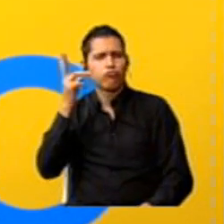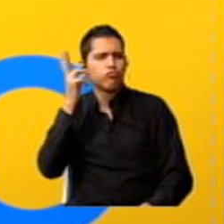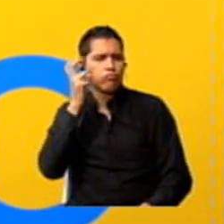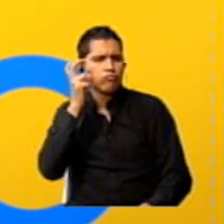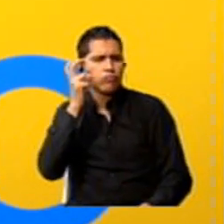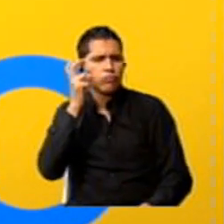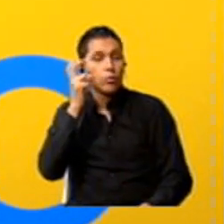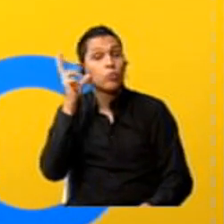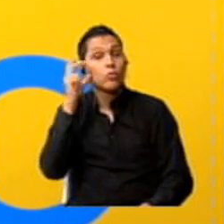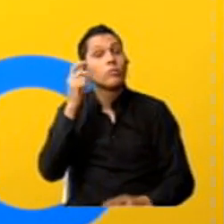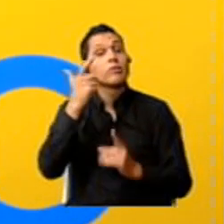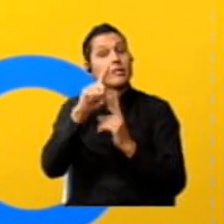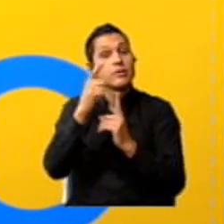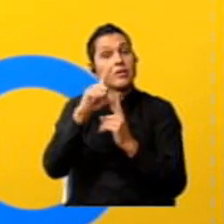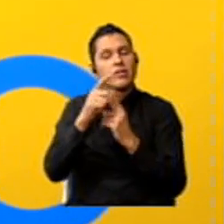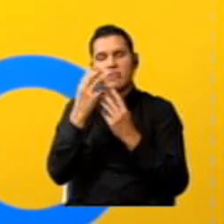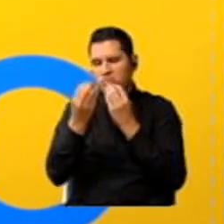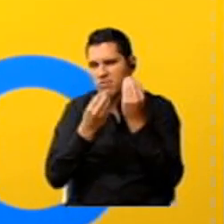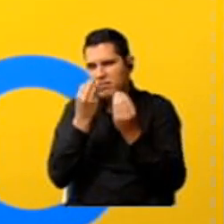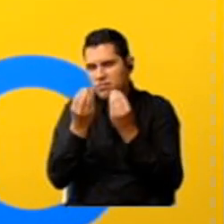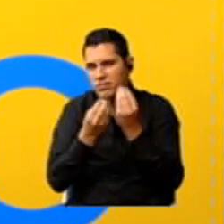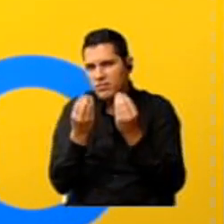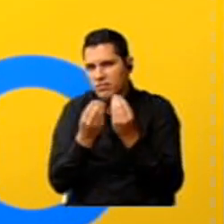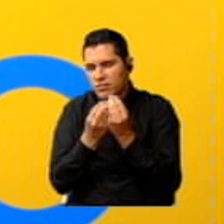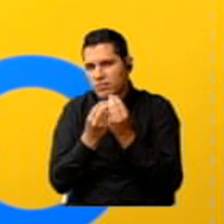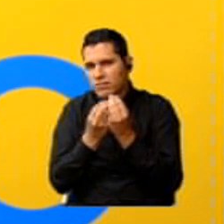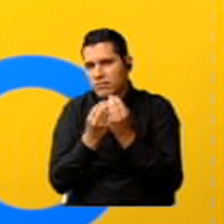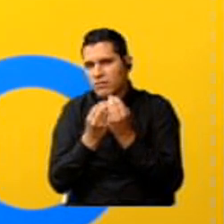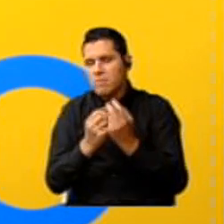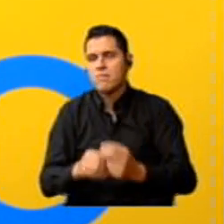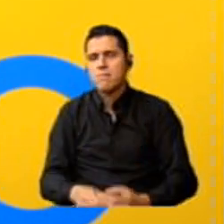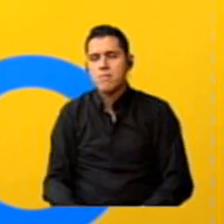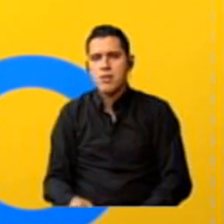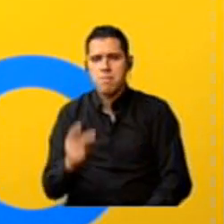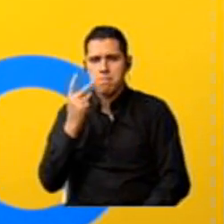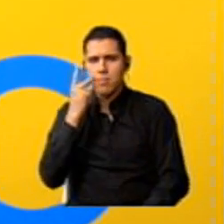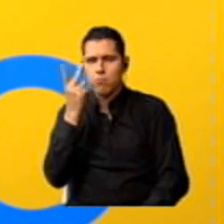and we are going to learn today